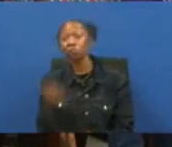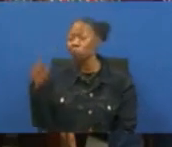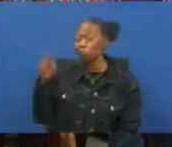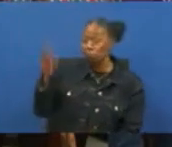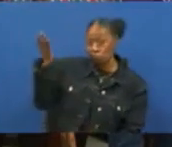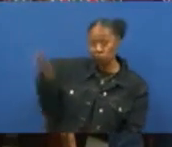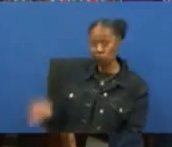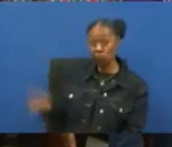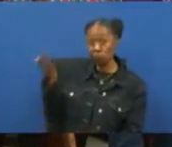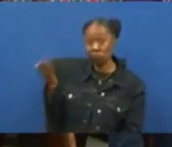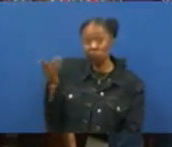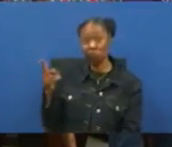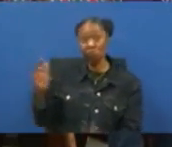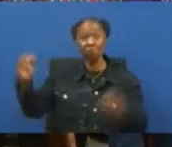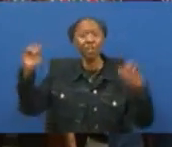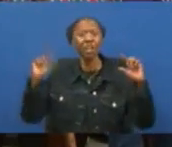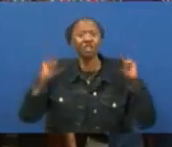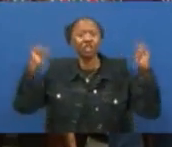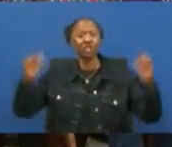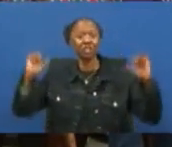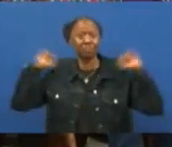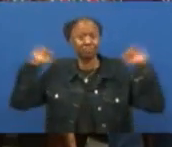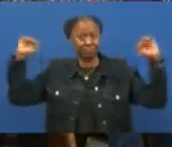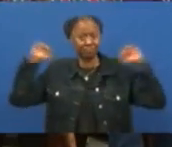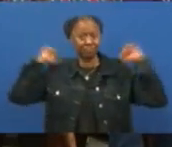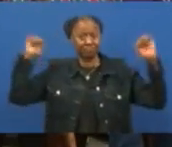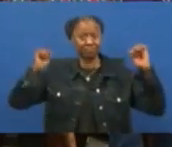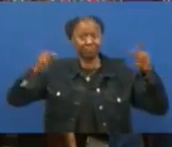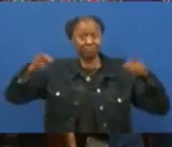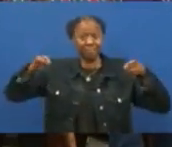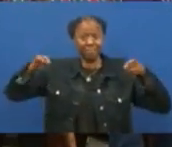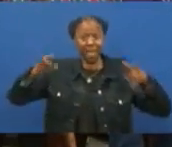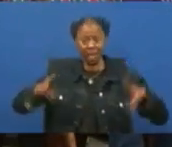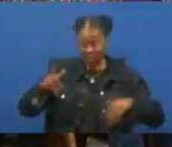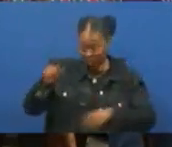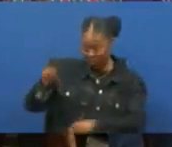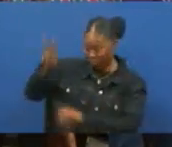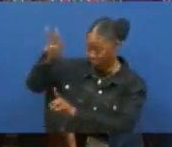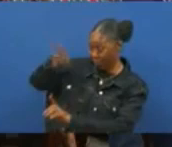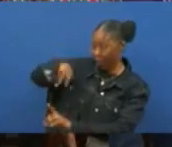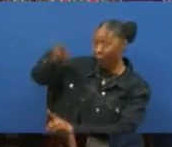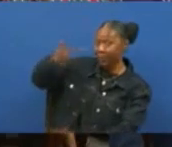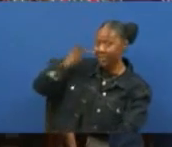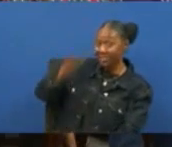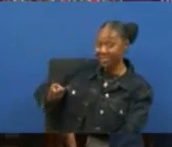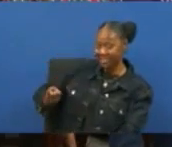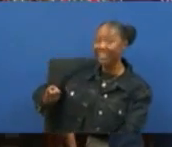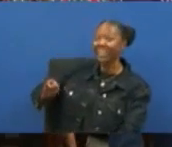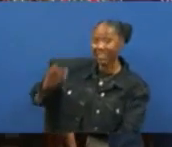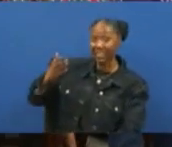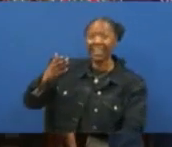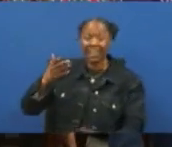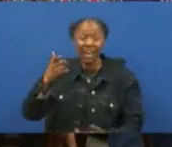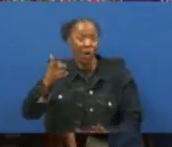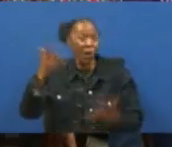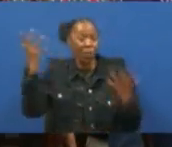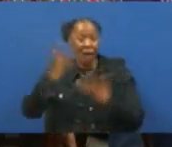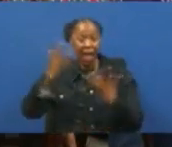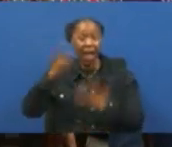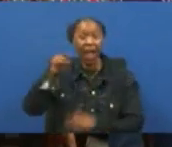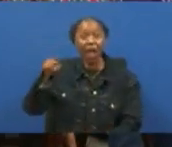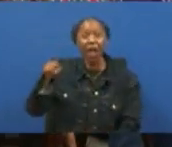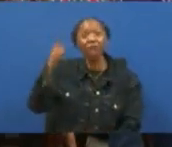Teresa is the fitness director, can't you tell? Yes, of the Leo S. Butler